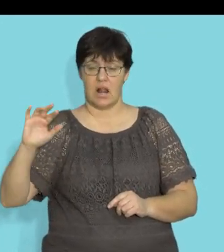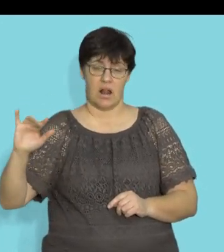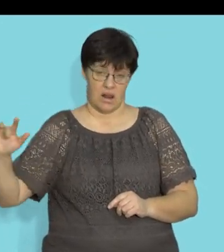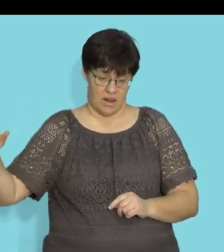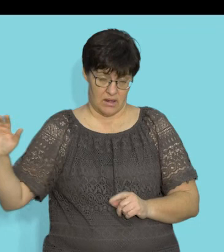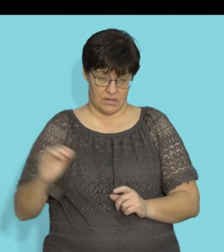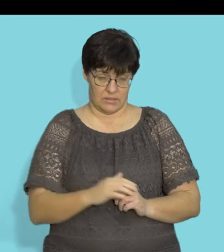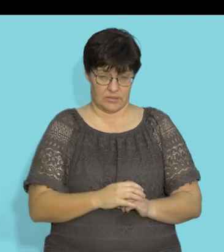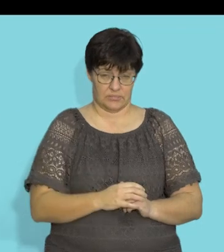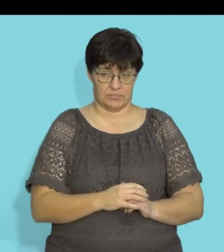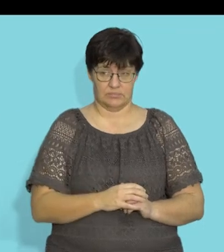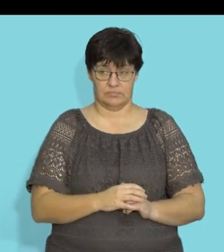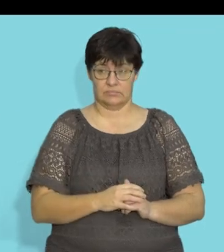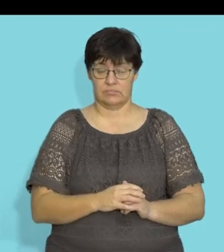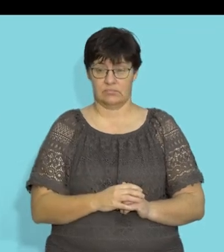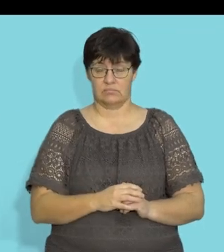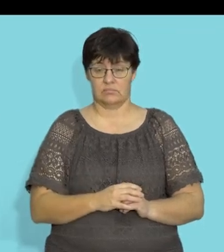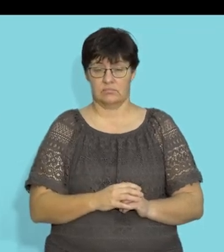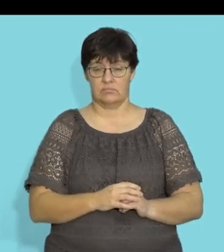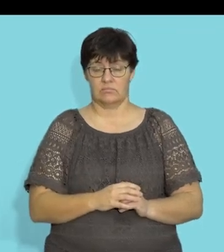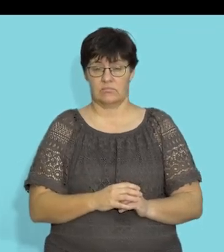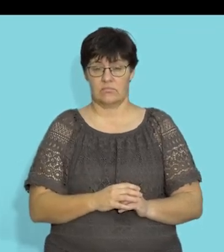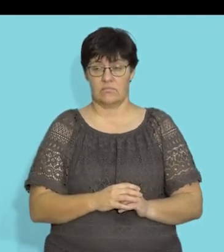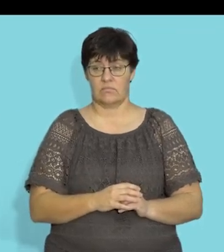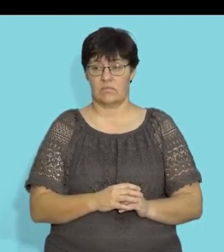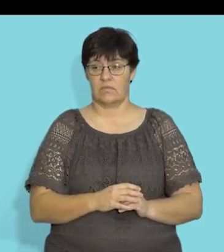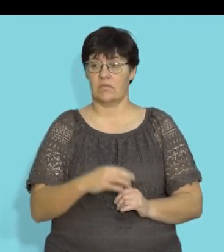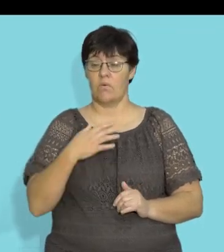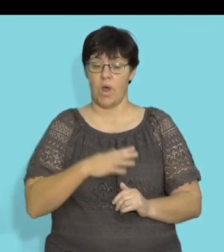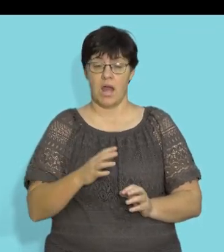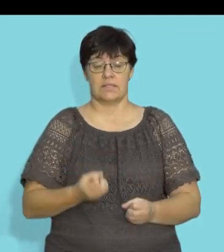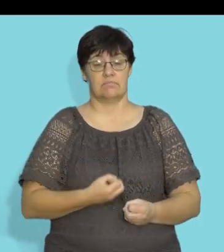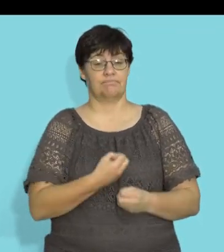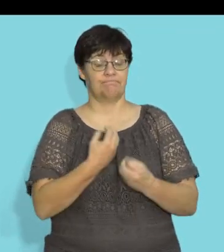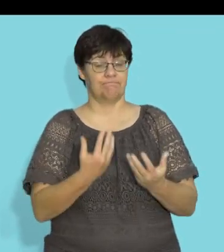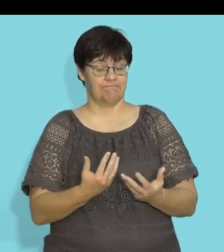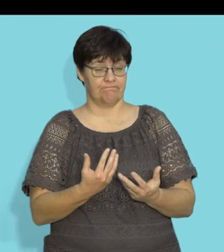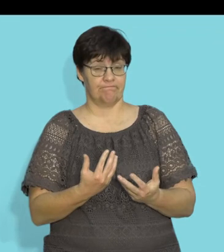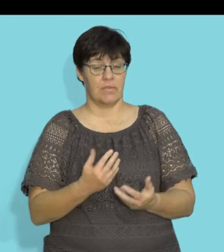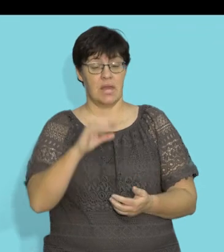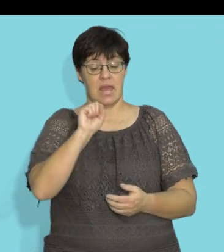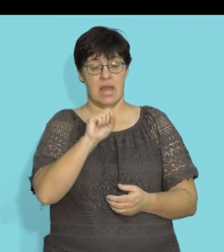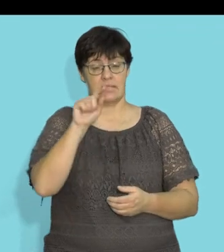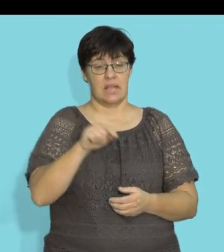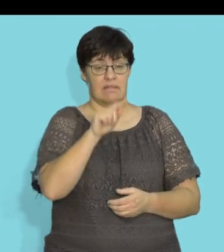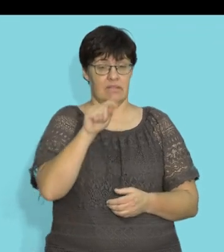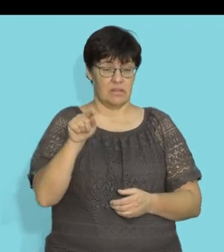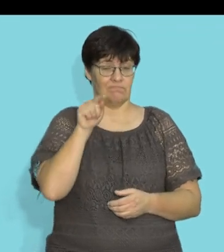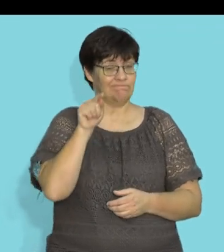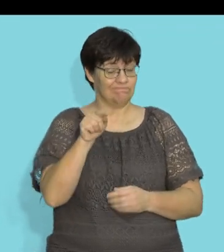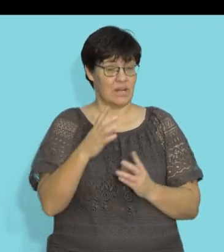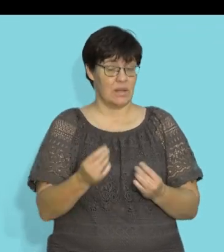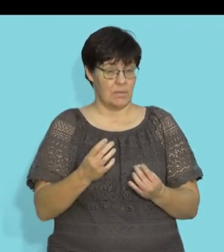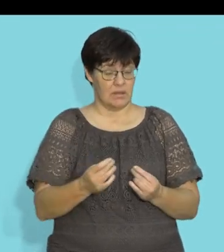0,0008, going on and on and on. If I want to be able to express the sum to infinity of